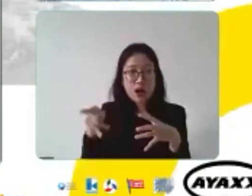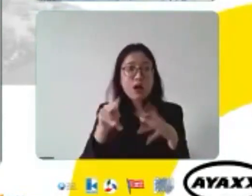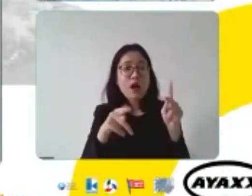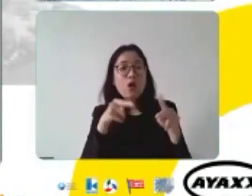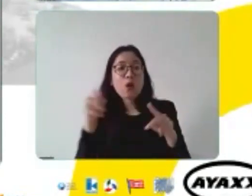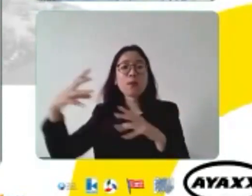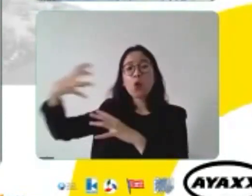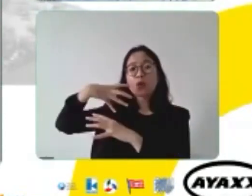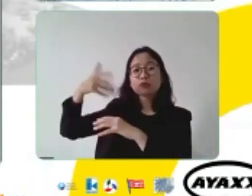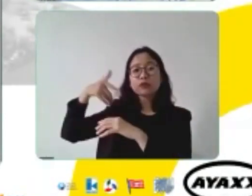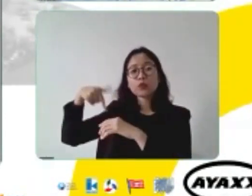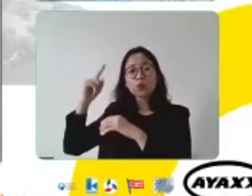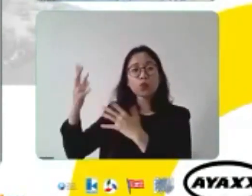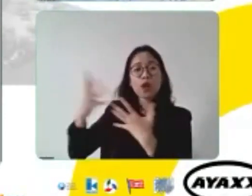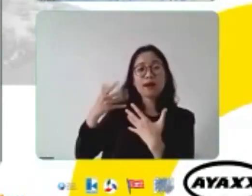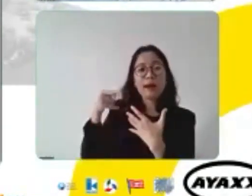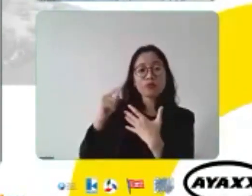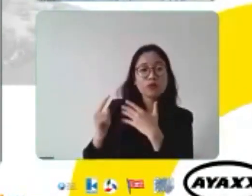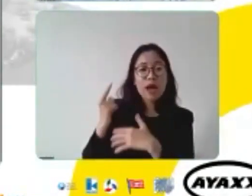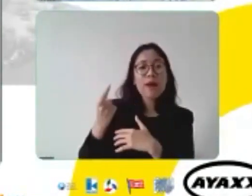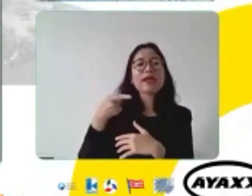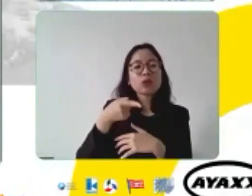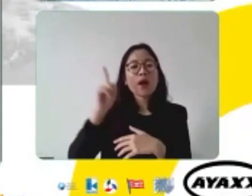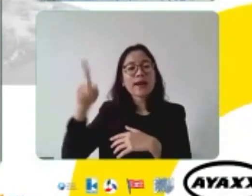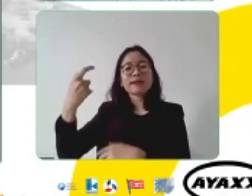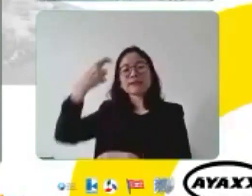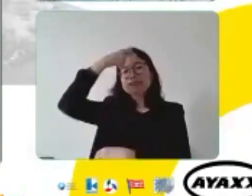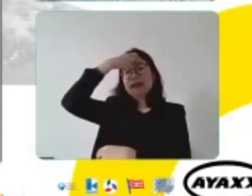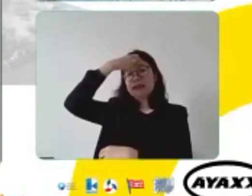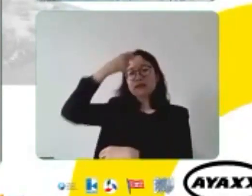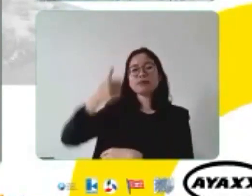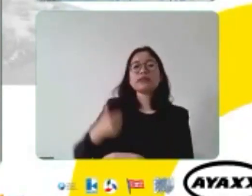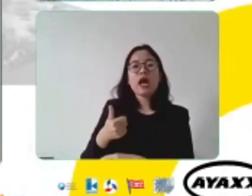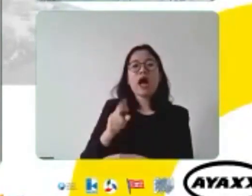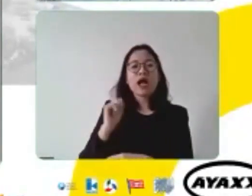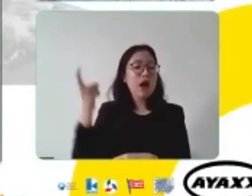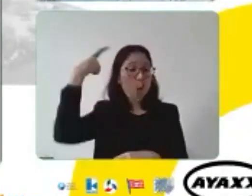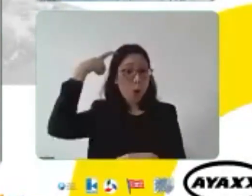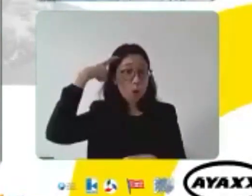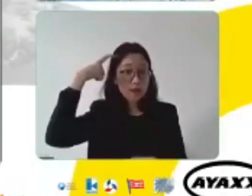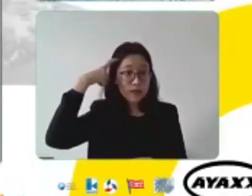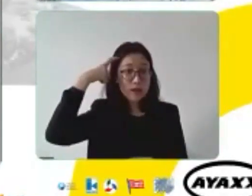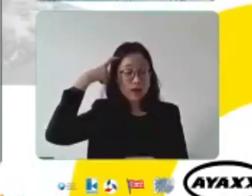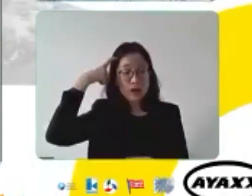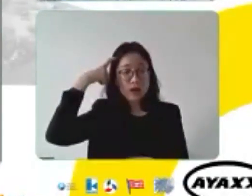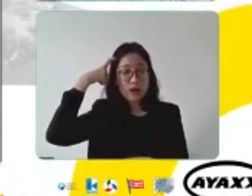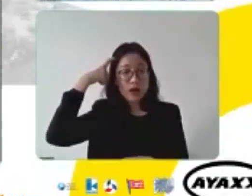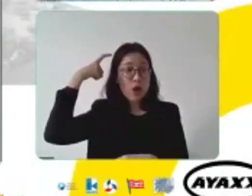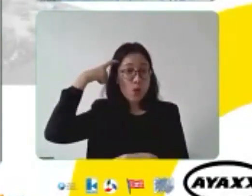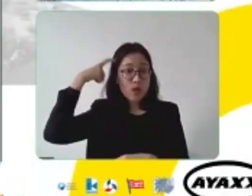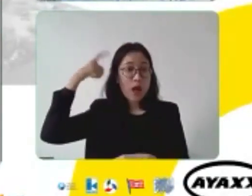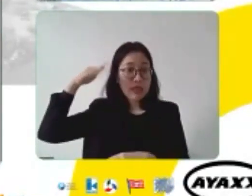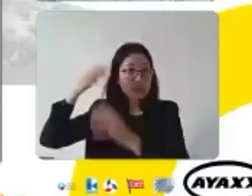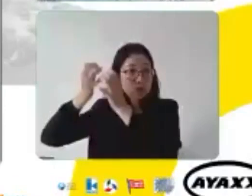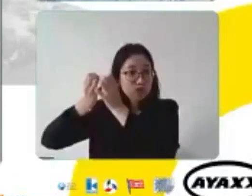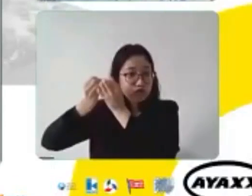Their brains are still developing, and neurotoxins in air pollution can affect their cognitive